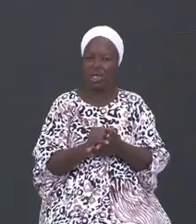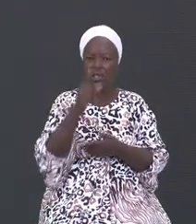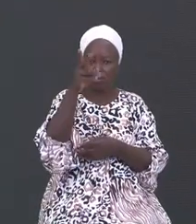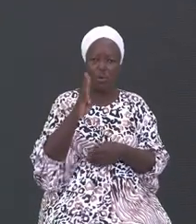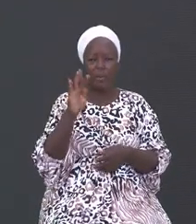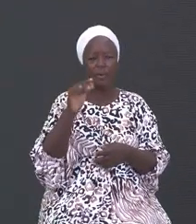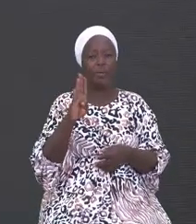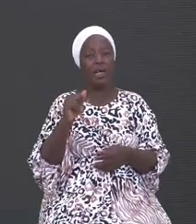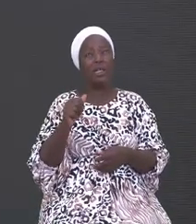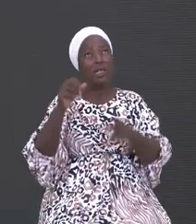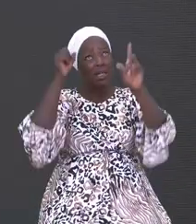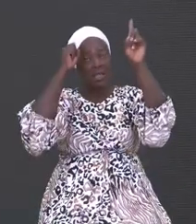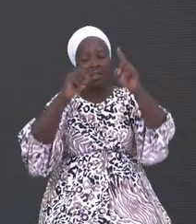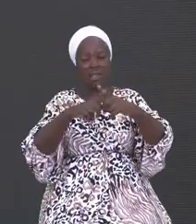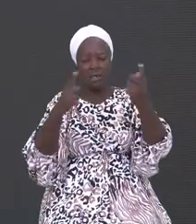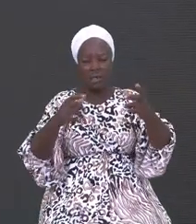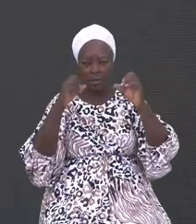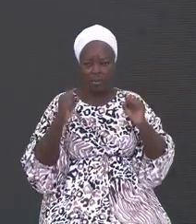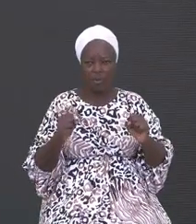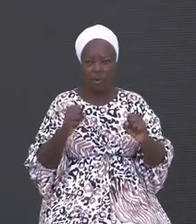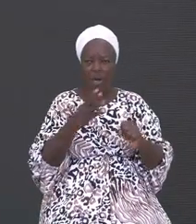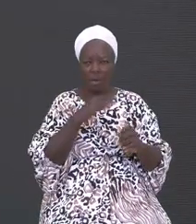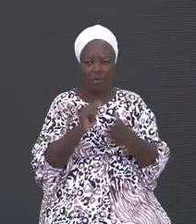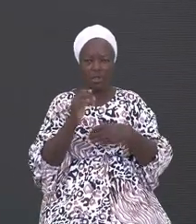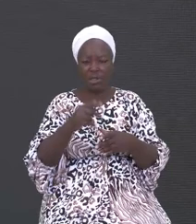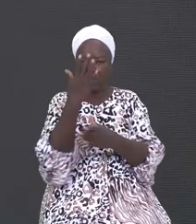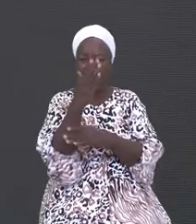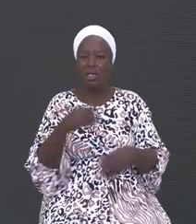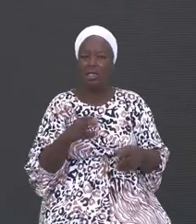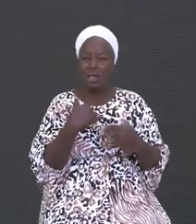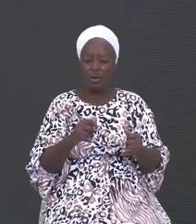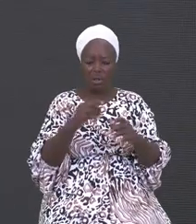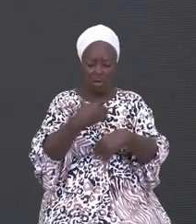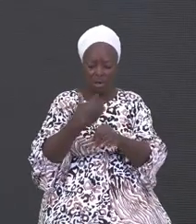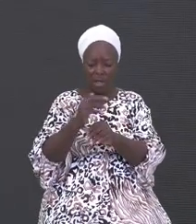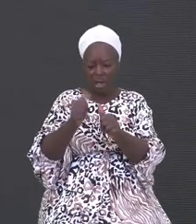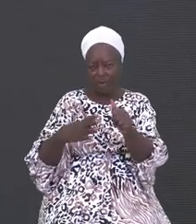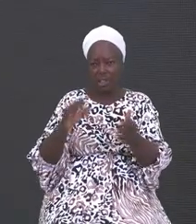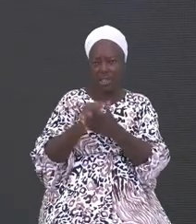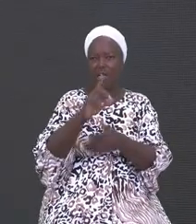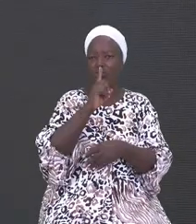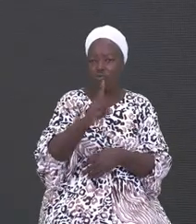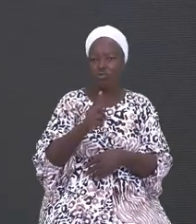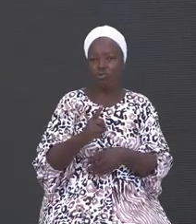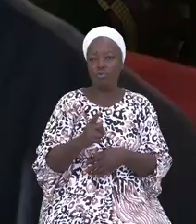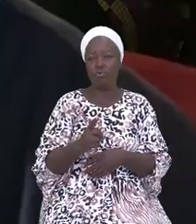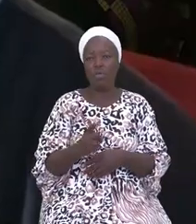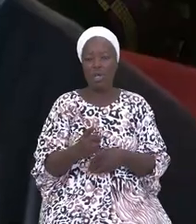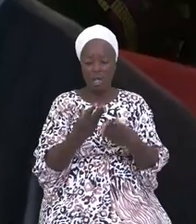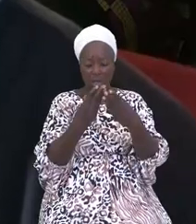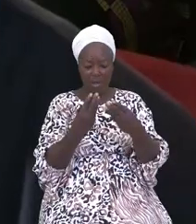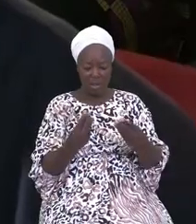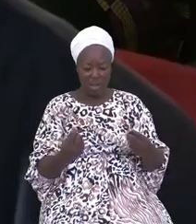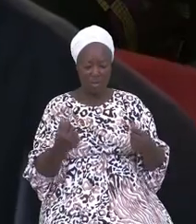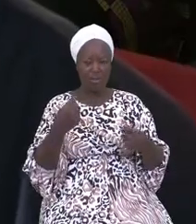power and stretch out arm, created everything, that fact settles me.